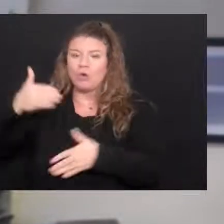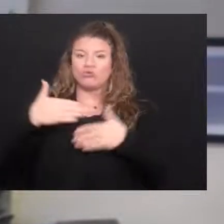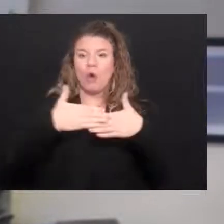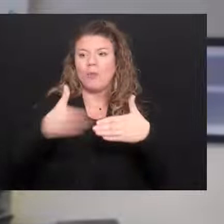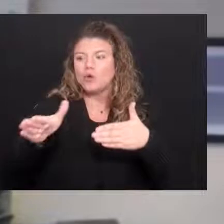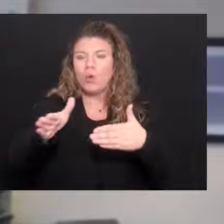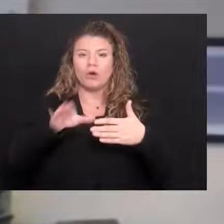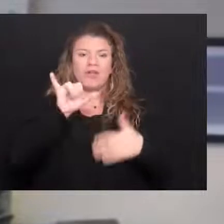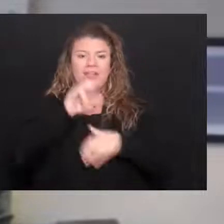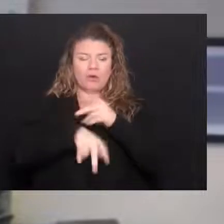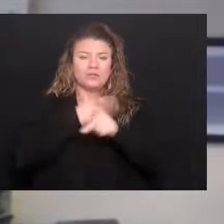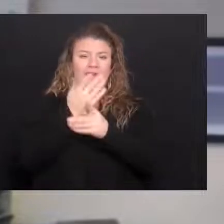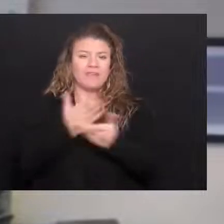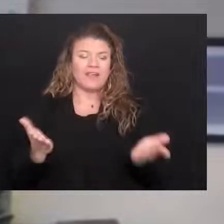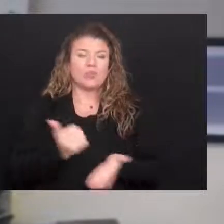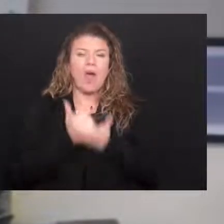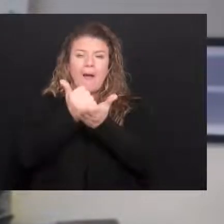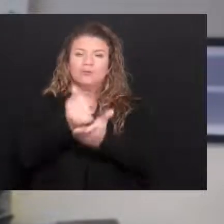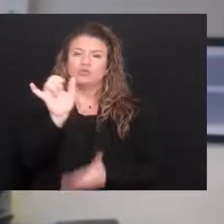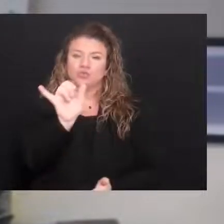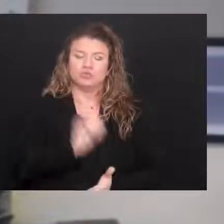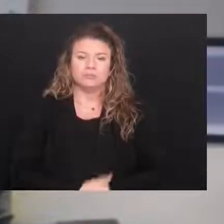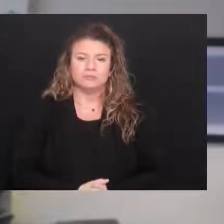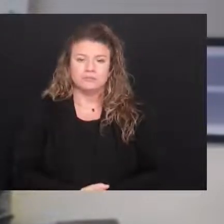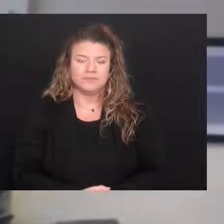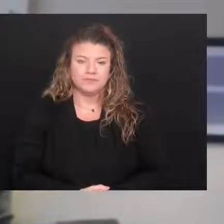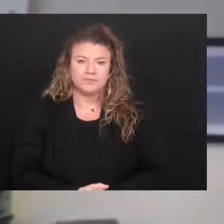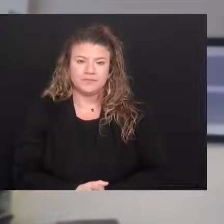whatever, that does help as well. So I hope that helps.